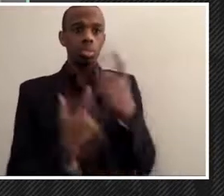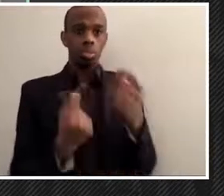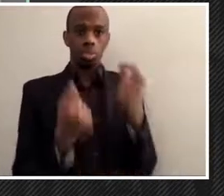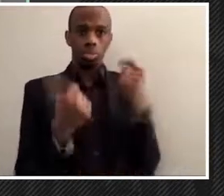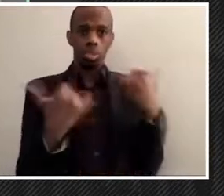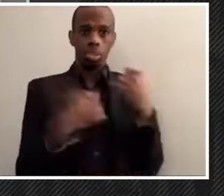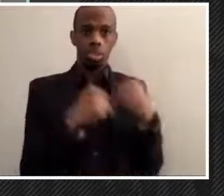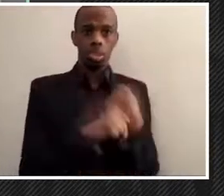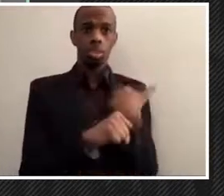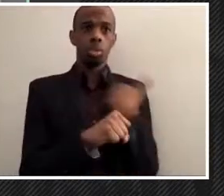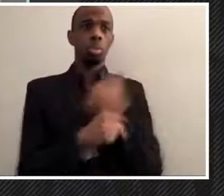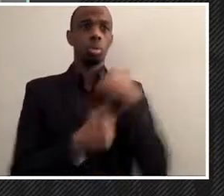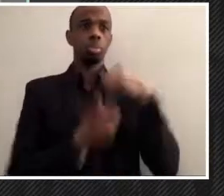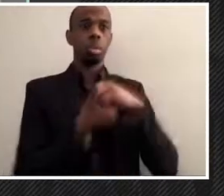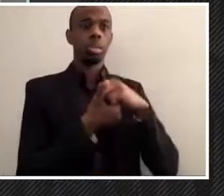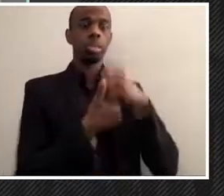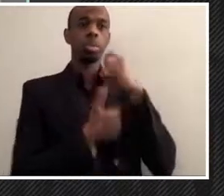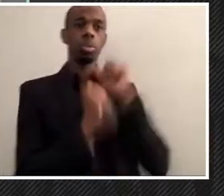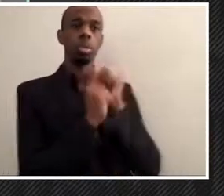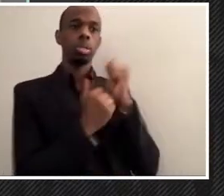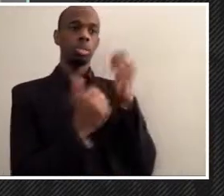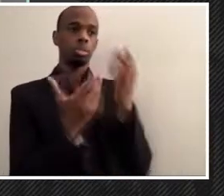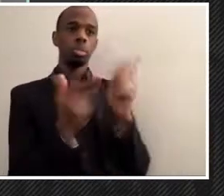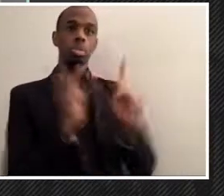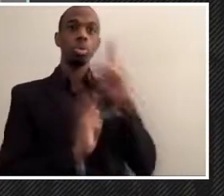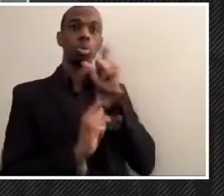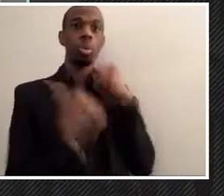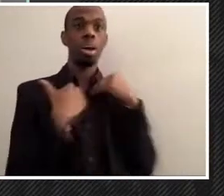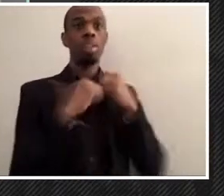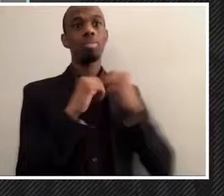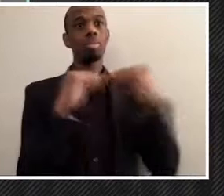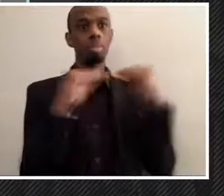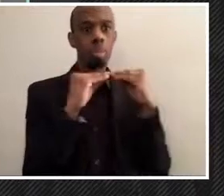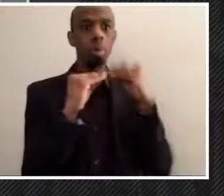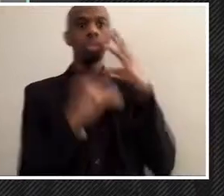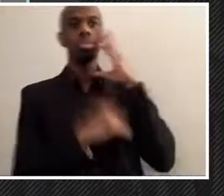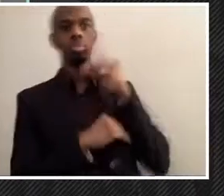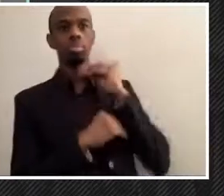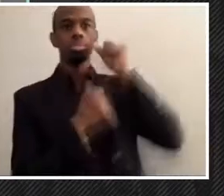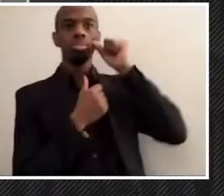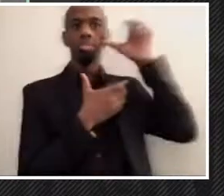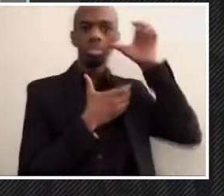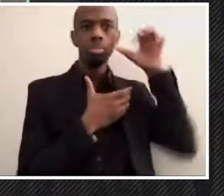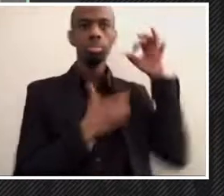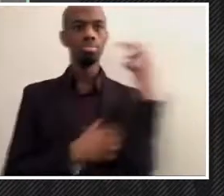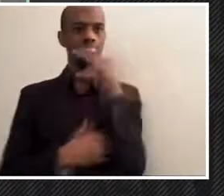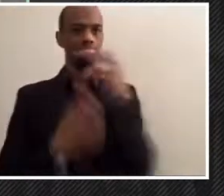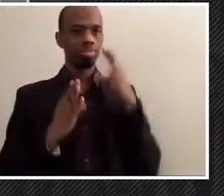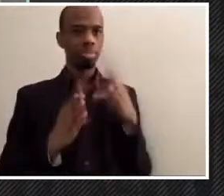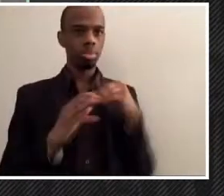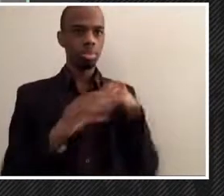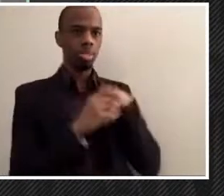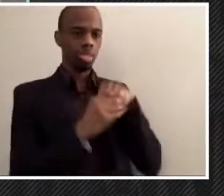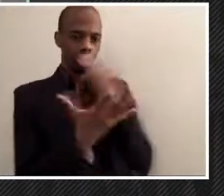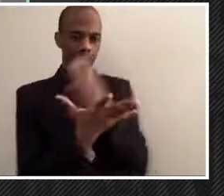more knowledge and expertise in these issue areas than I do. But it's